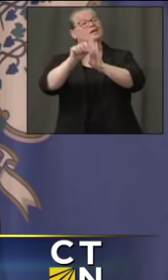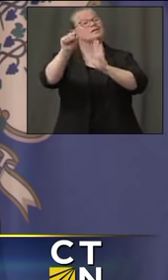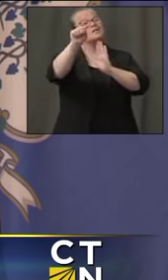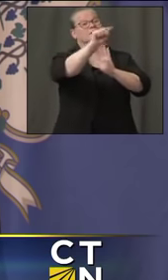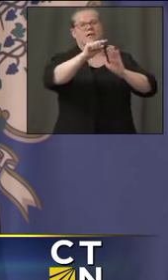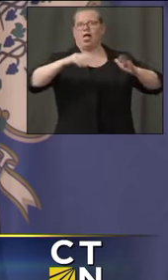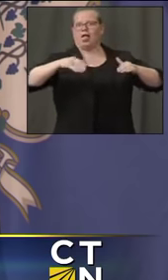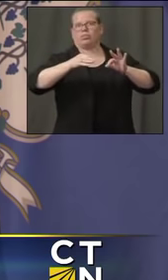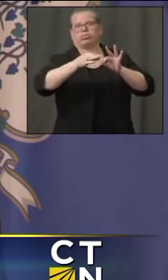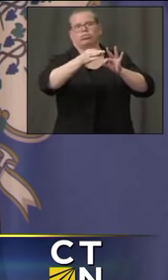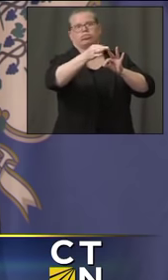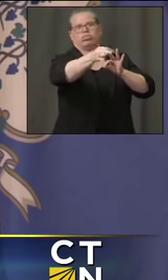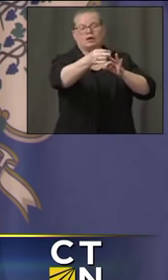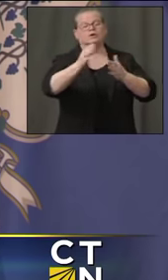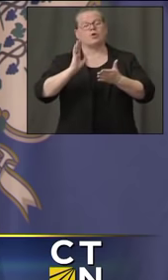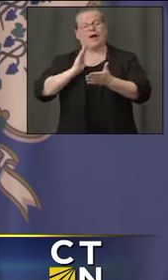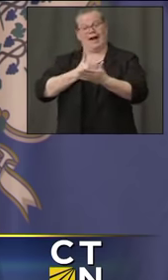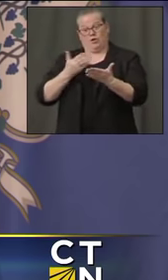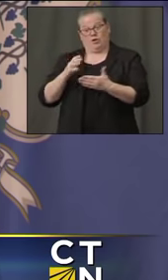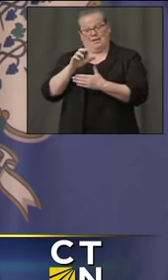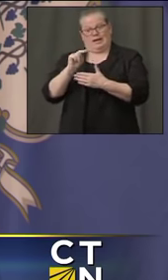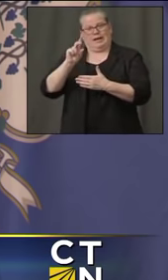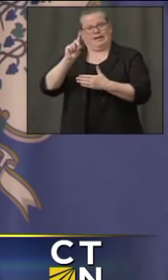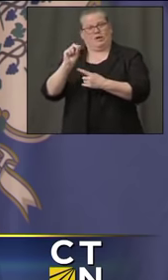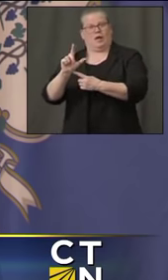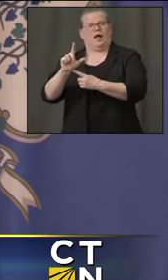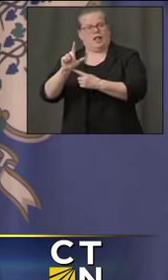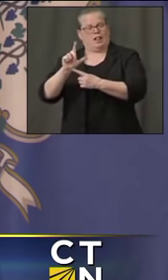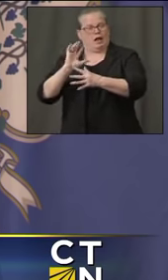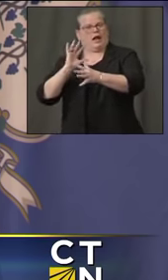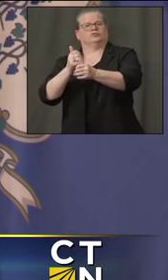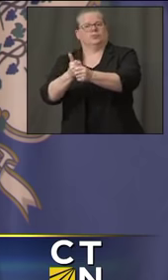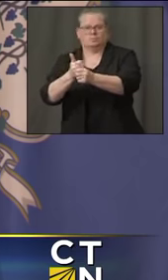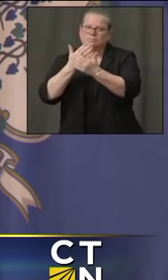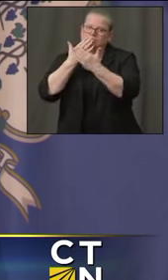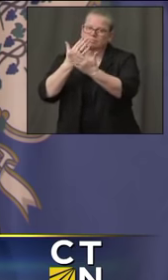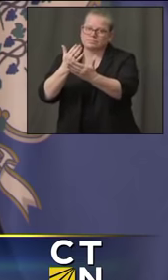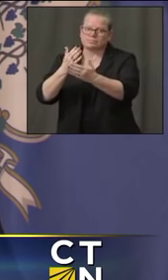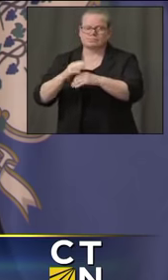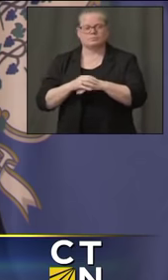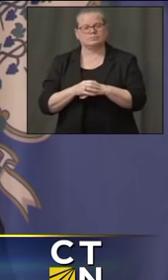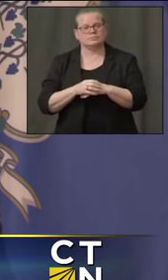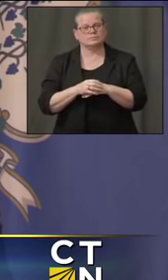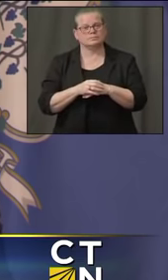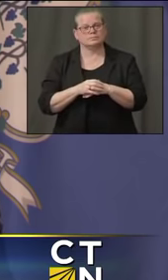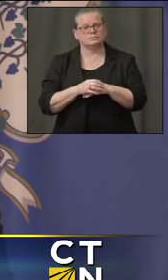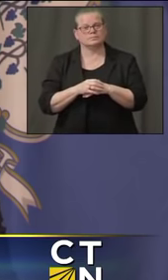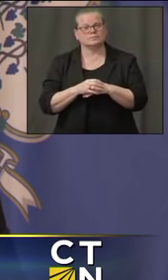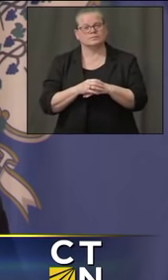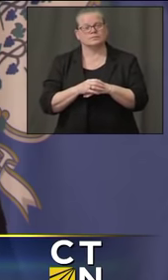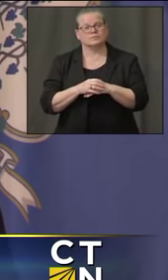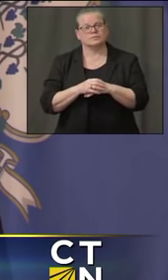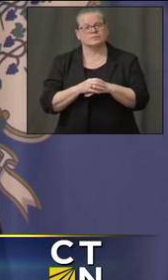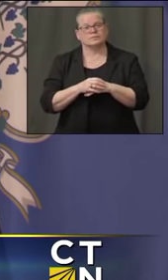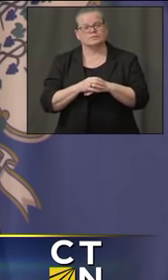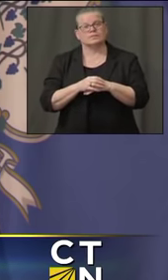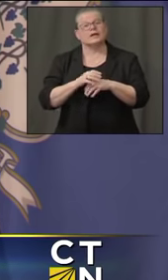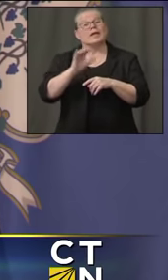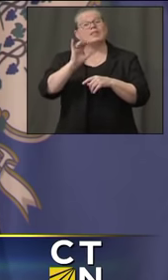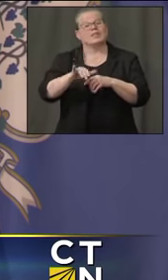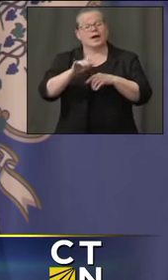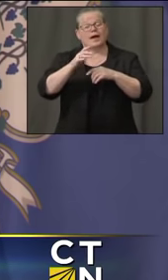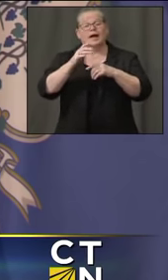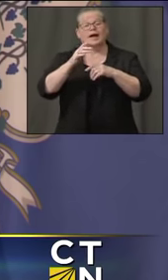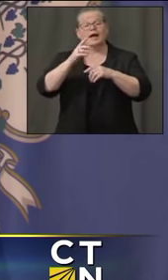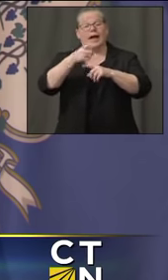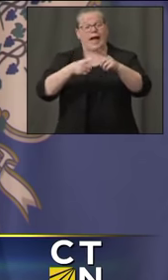salute DOL for catching up there. A lot of that, half of that is related to the $600 true-up that you get from the